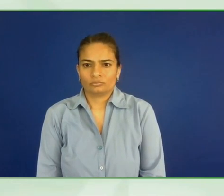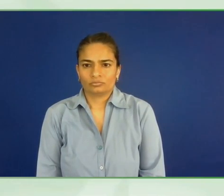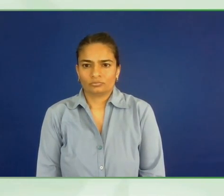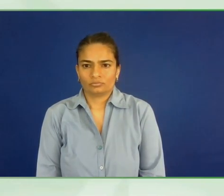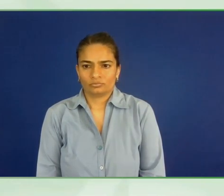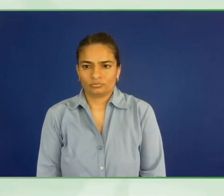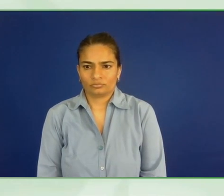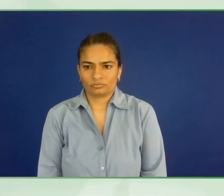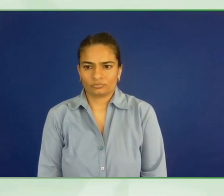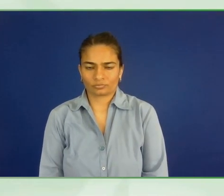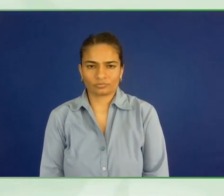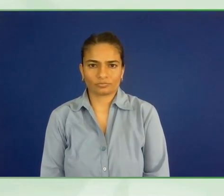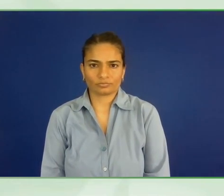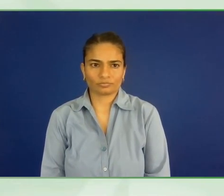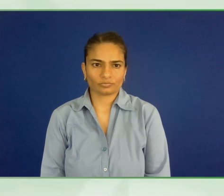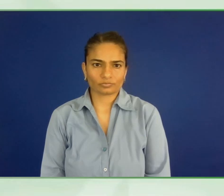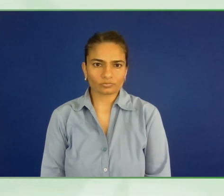Anybody, are you satisfied?